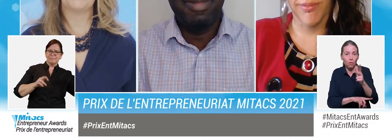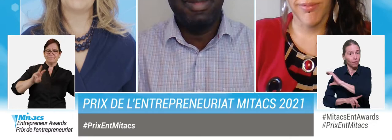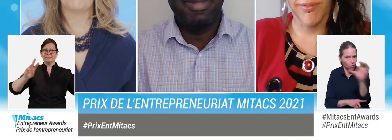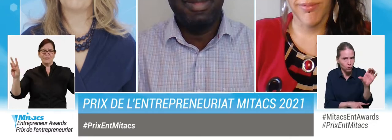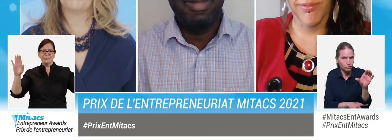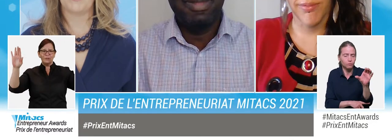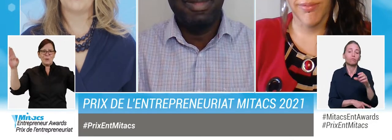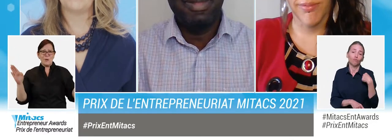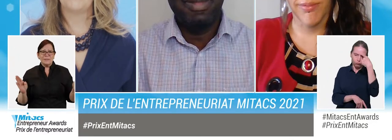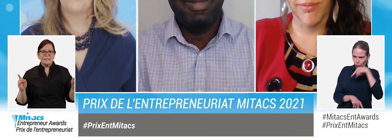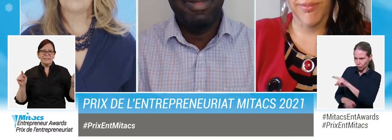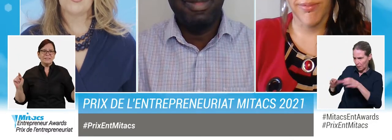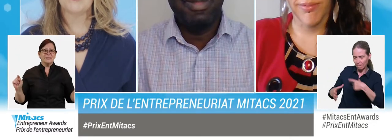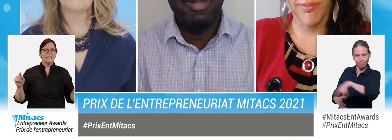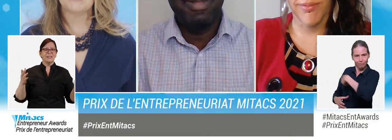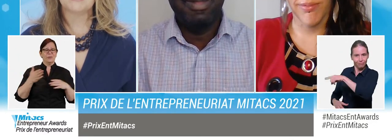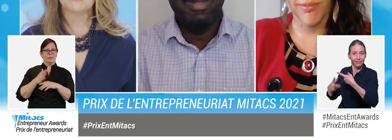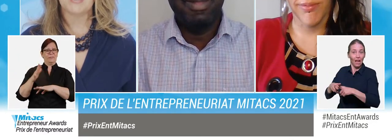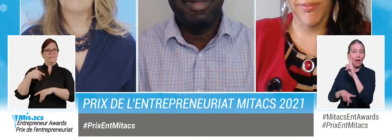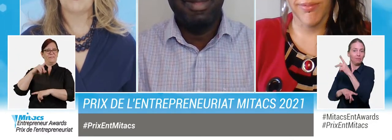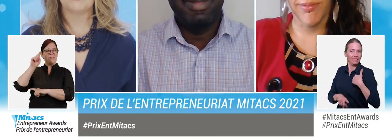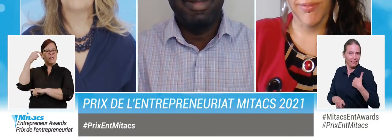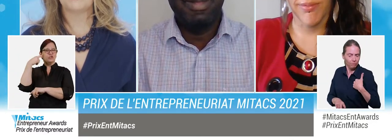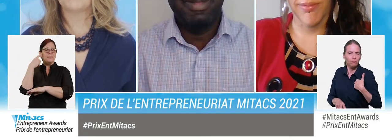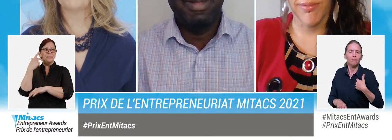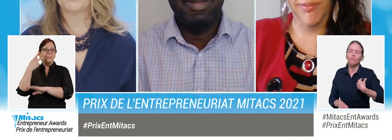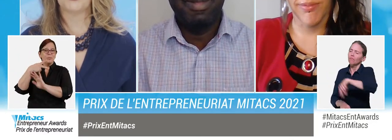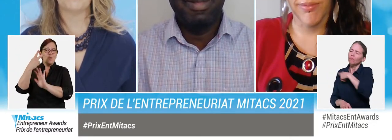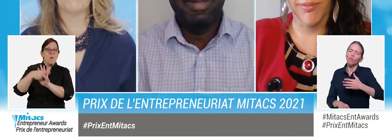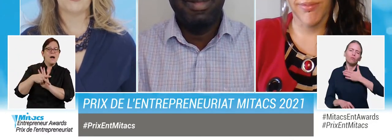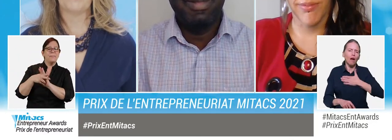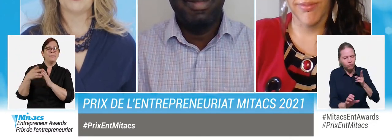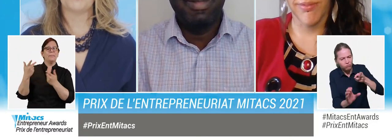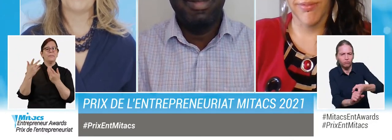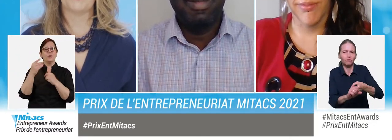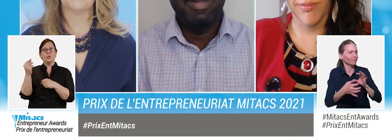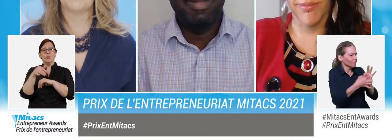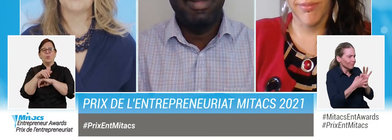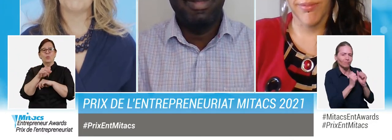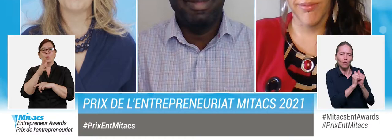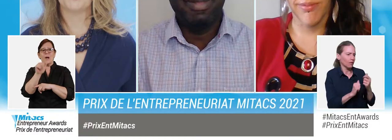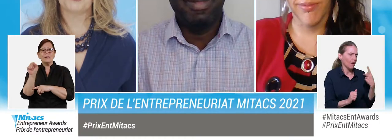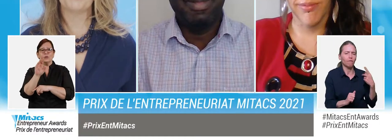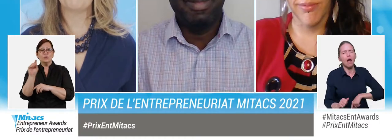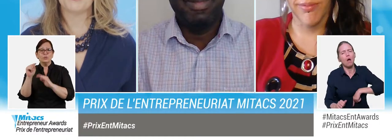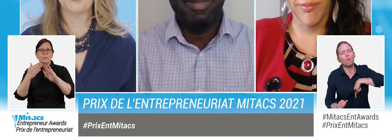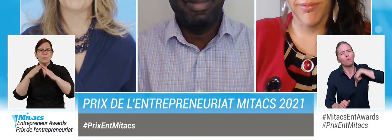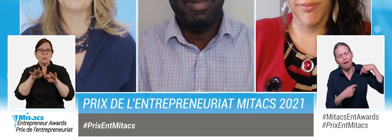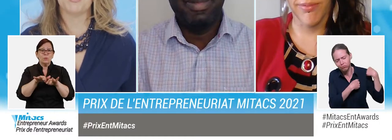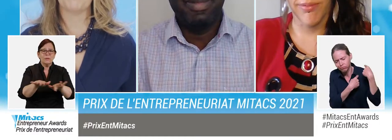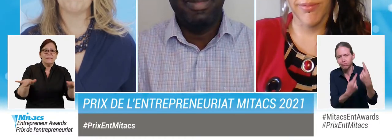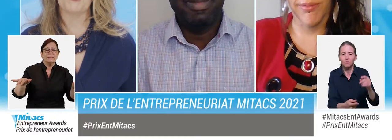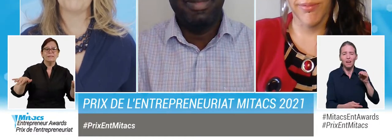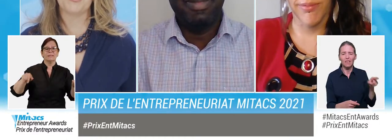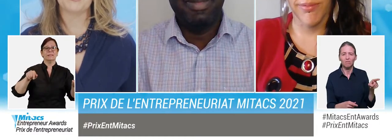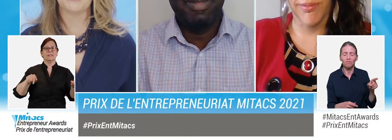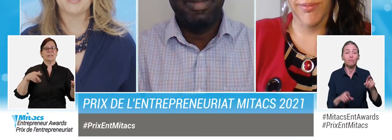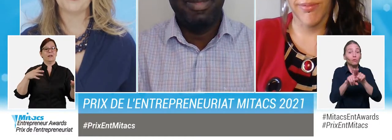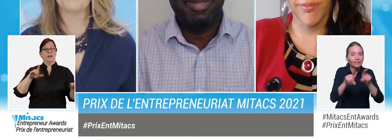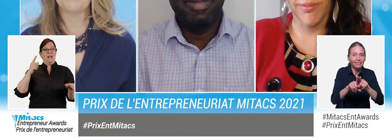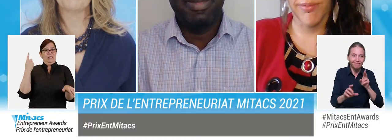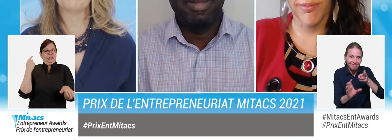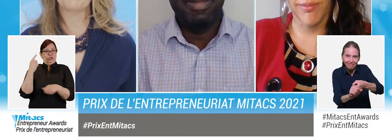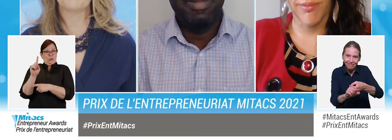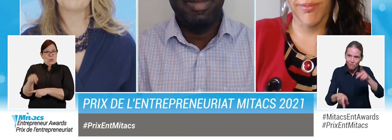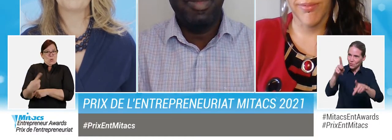learned really have provided a lot of insight, but also inspiration for new entrepreneurs. And it's been a true pleasure to speak with both of you. Thank